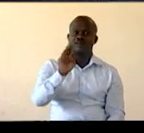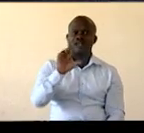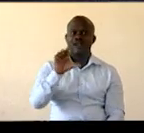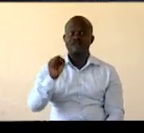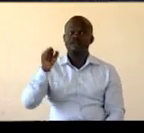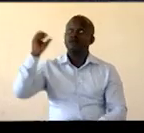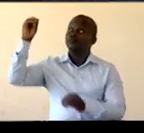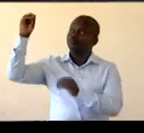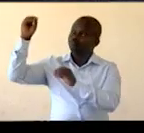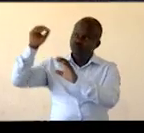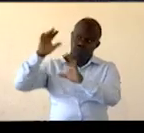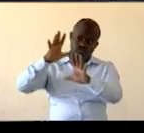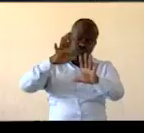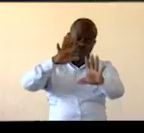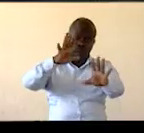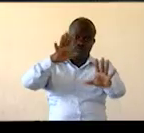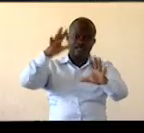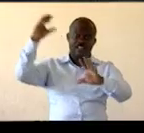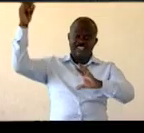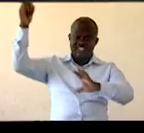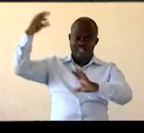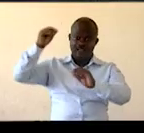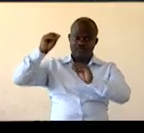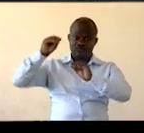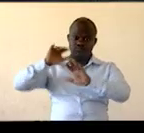Sunlight is another example.